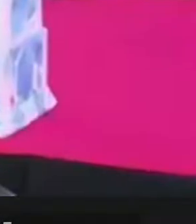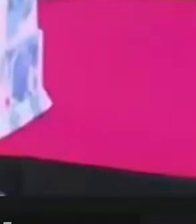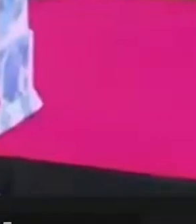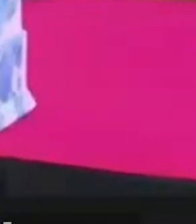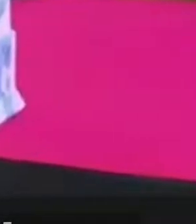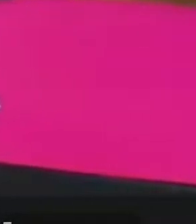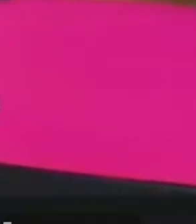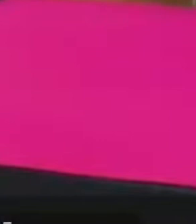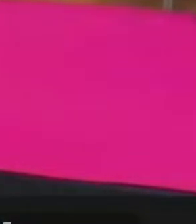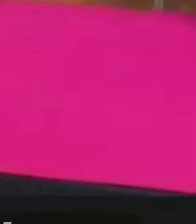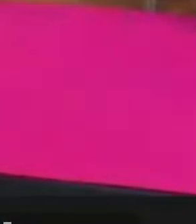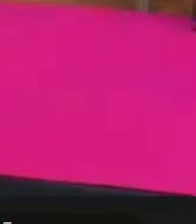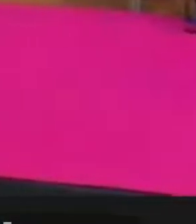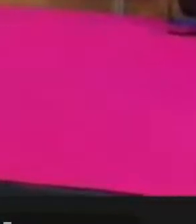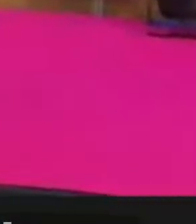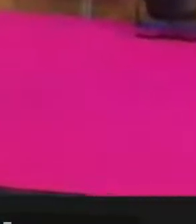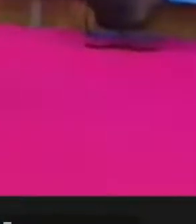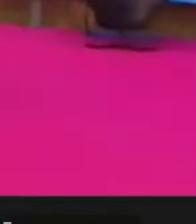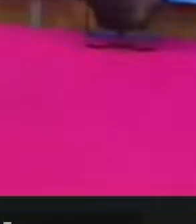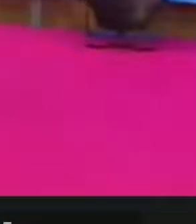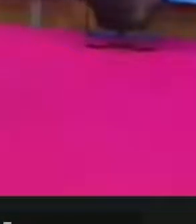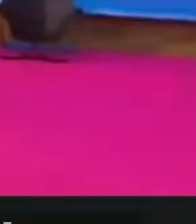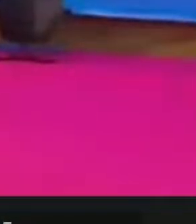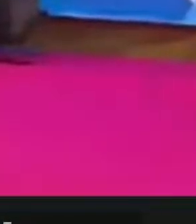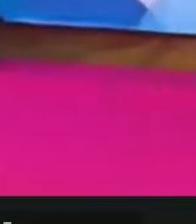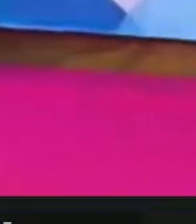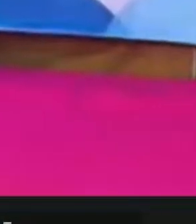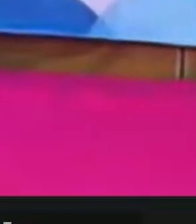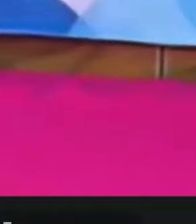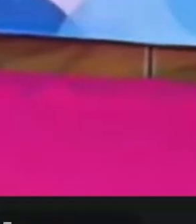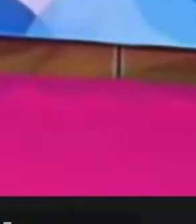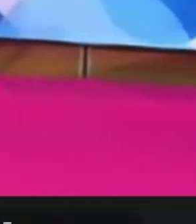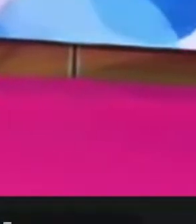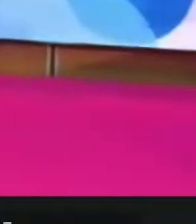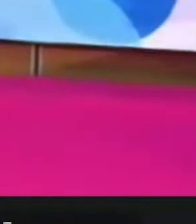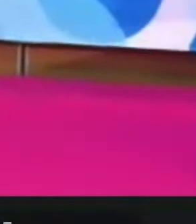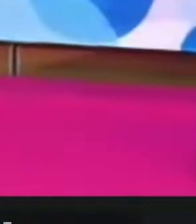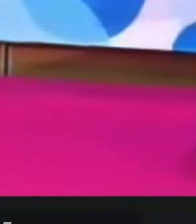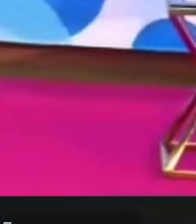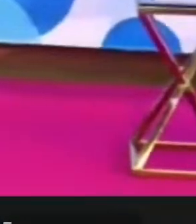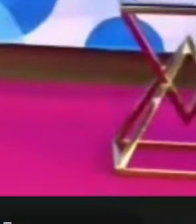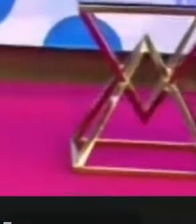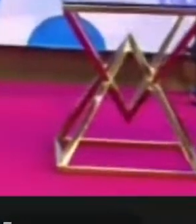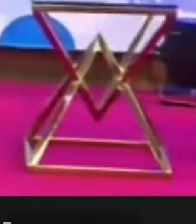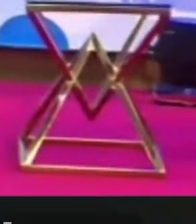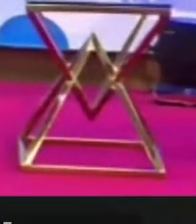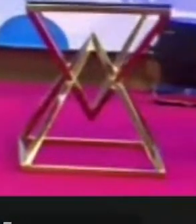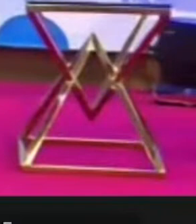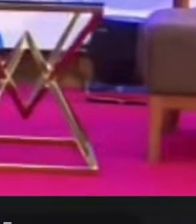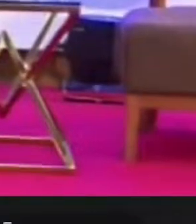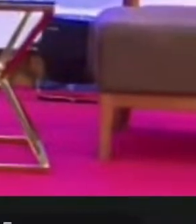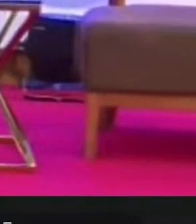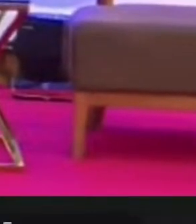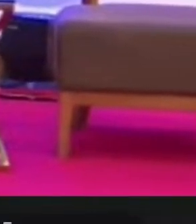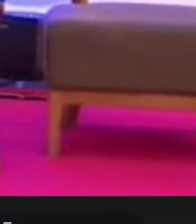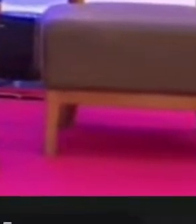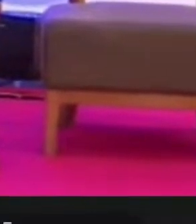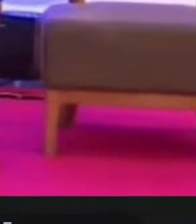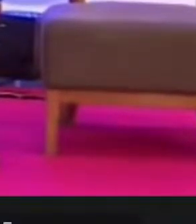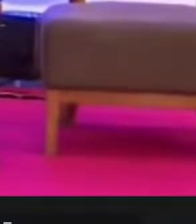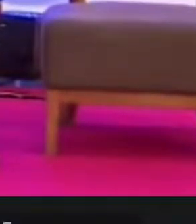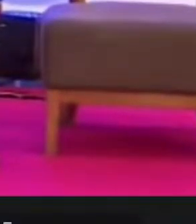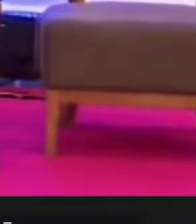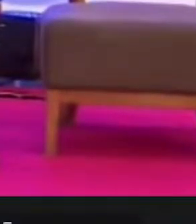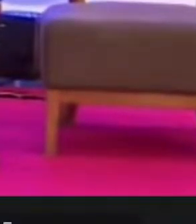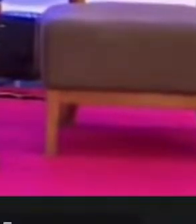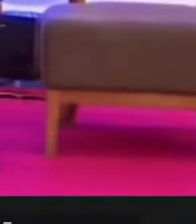Musinguzzi. And we thank you for your patience even with the shaky network. And we hope that you can still